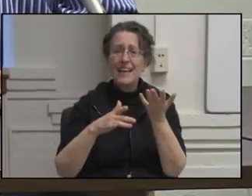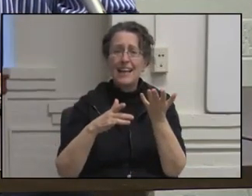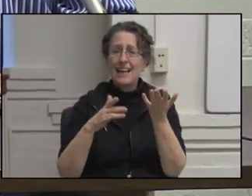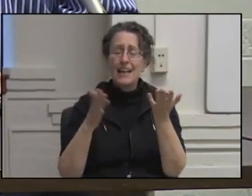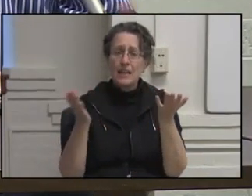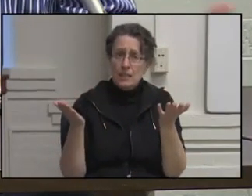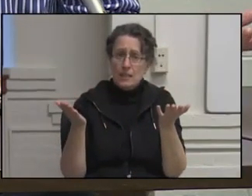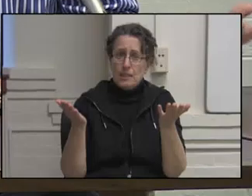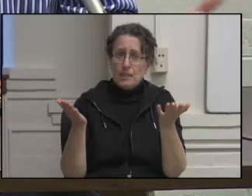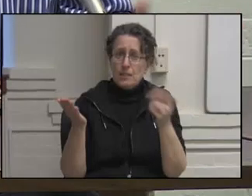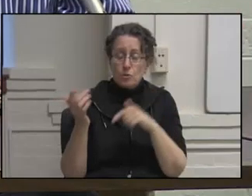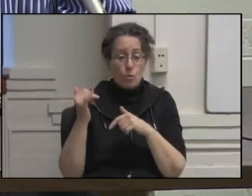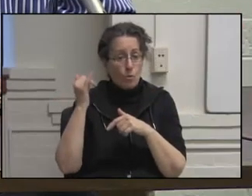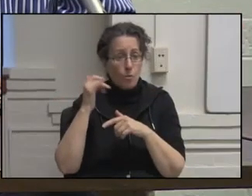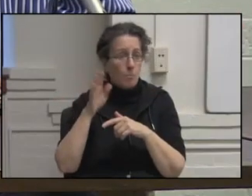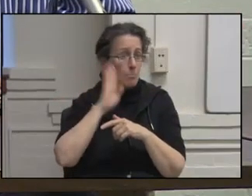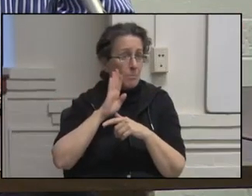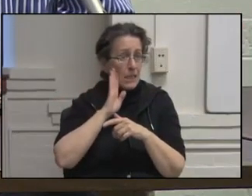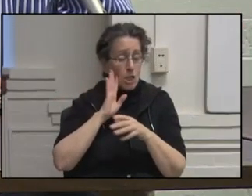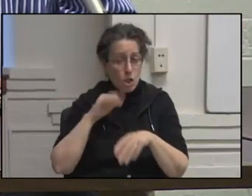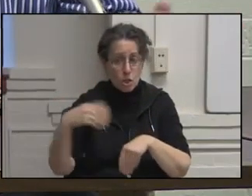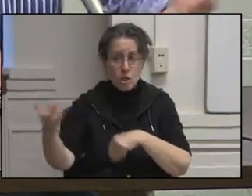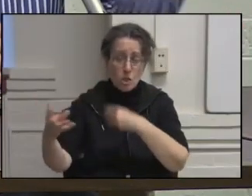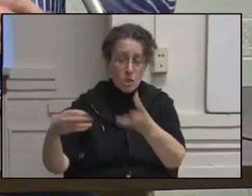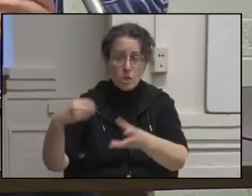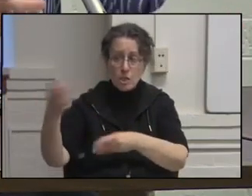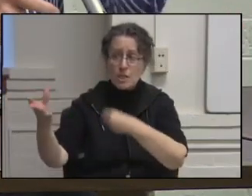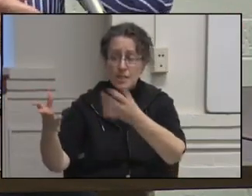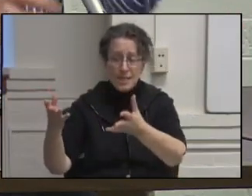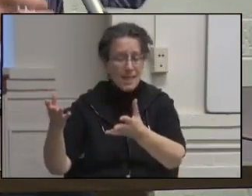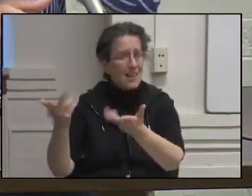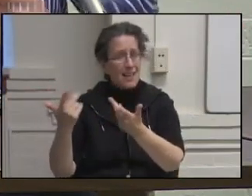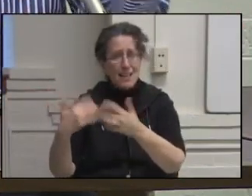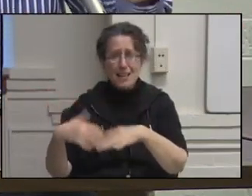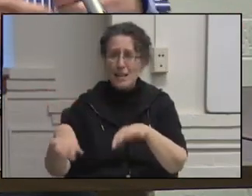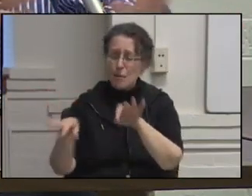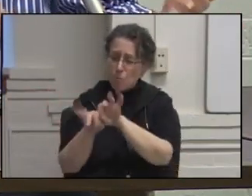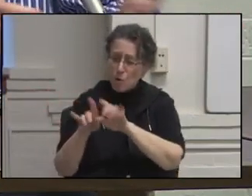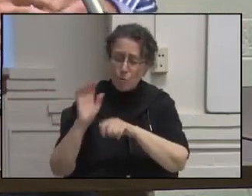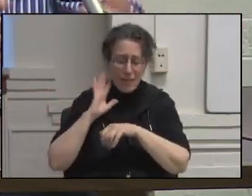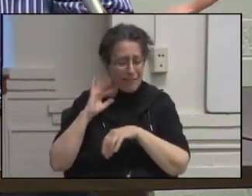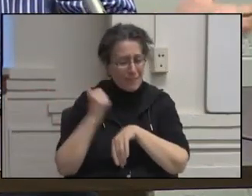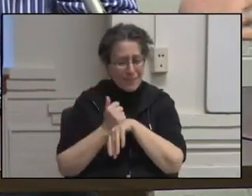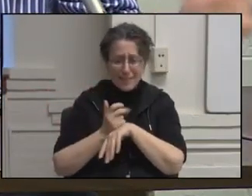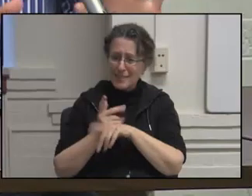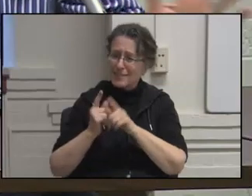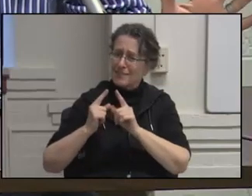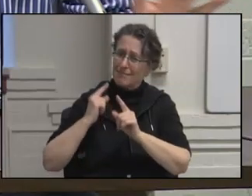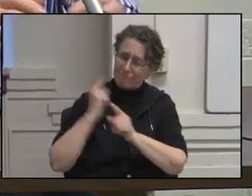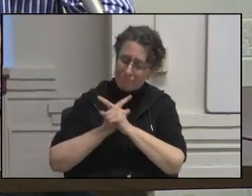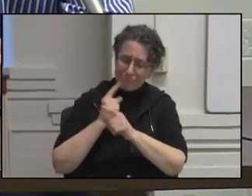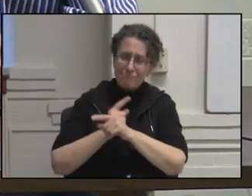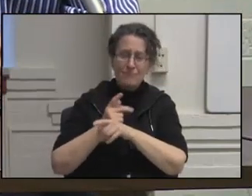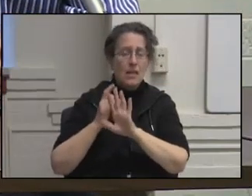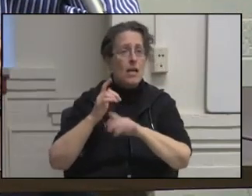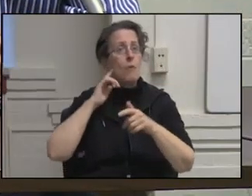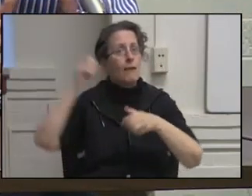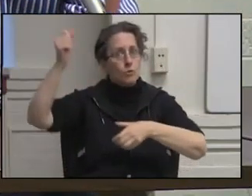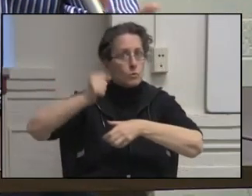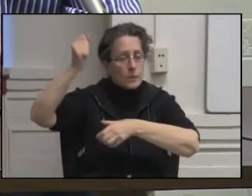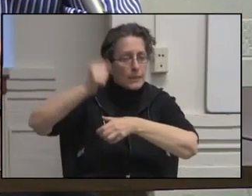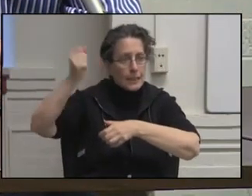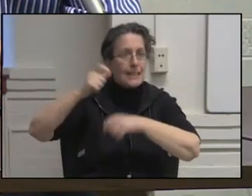we feel a responsibility to the Department of Liquor Control that if we're, you know, pouring or testing, or if there's beer coming out of those taps, that we feel that